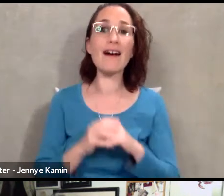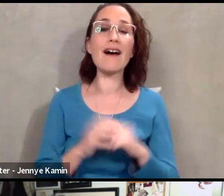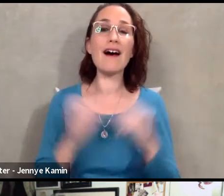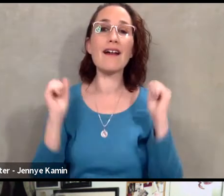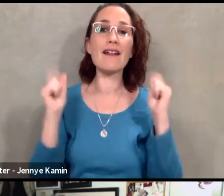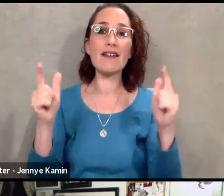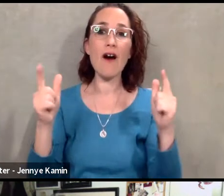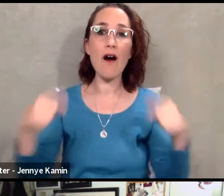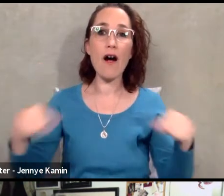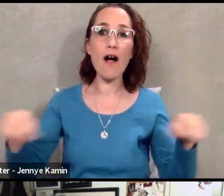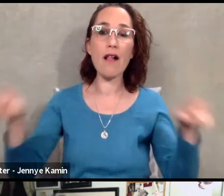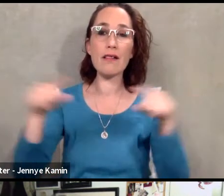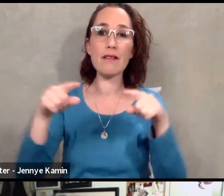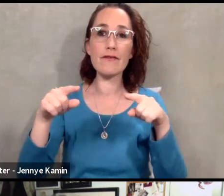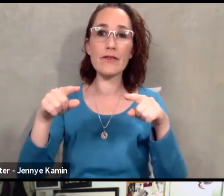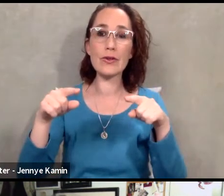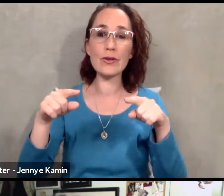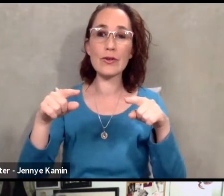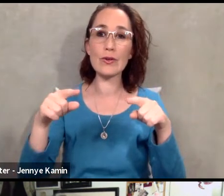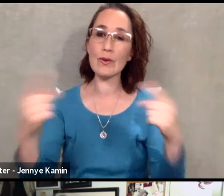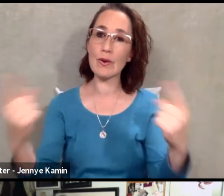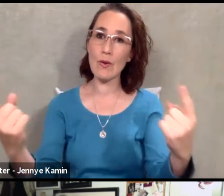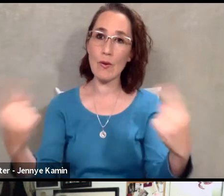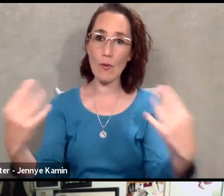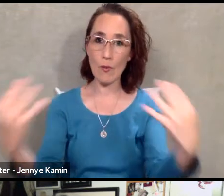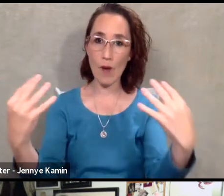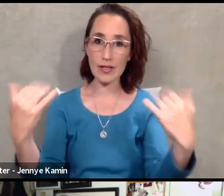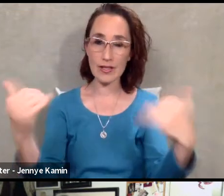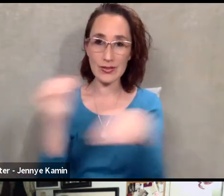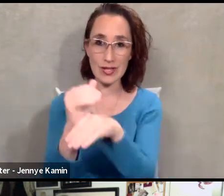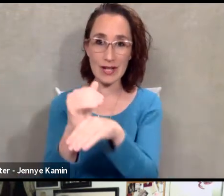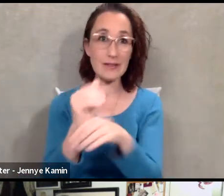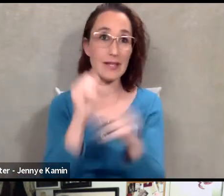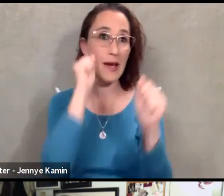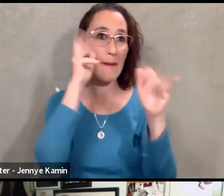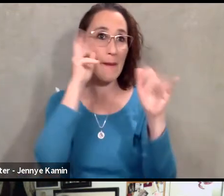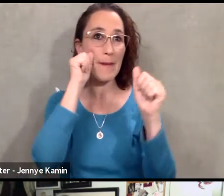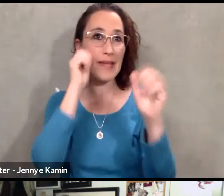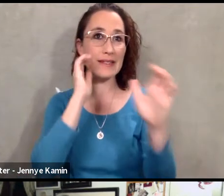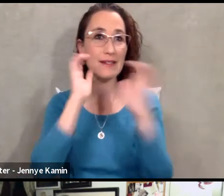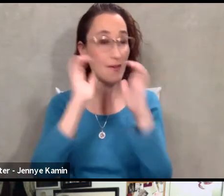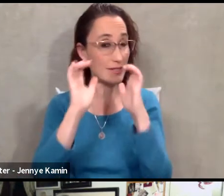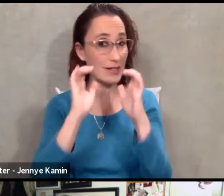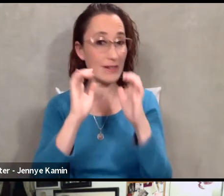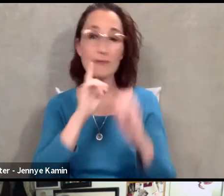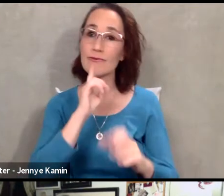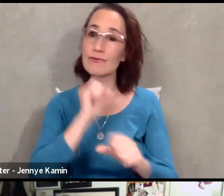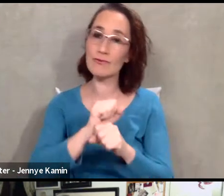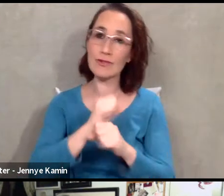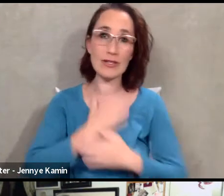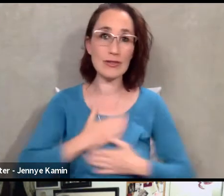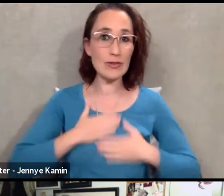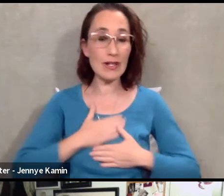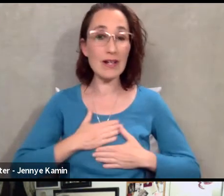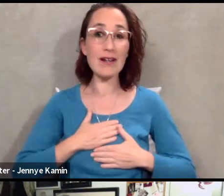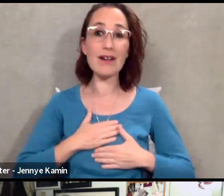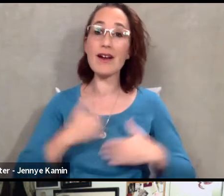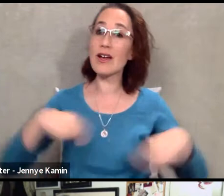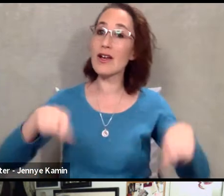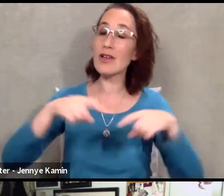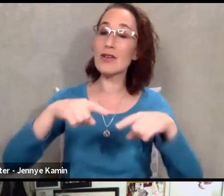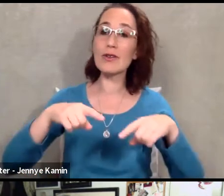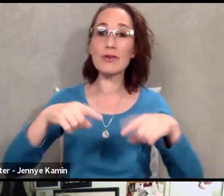who's attended here tonight. It was an amazing conversation. I really enjoyed it. And everyone go out and